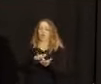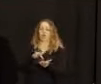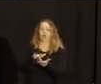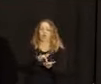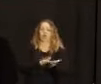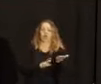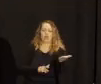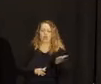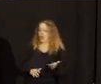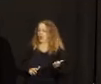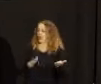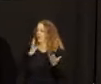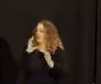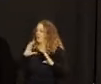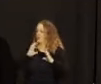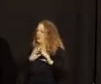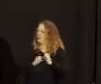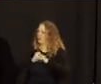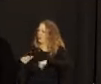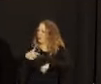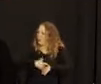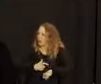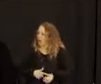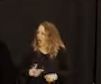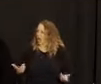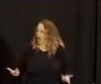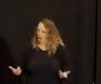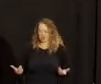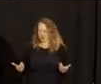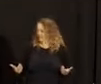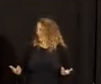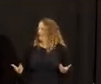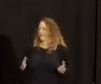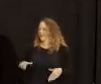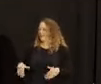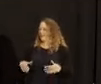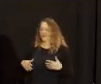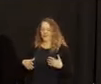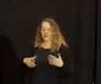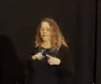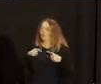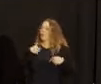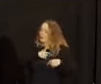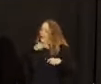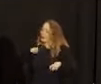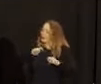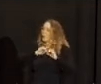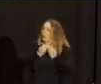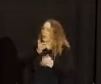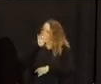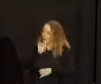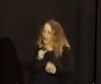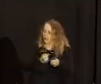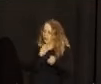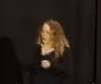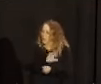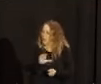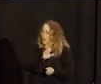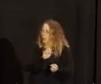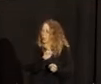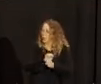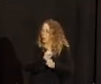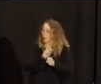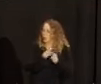them at the table. And to actually be able to resource organizations like that, support the work that they're doing to actually